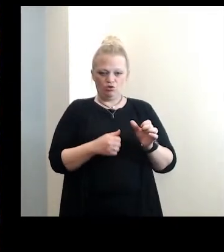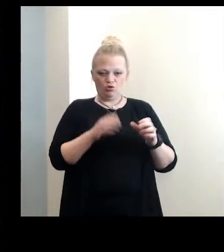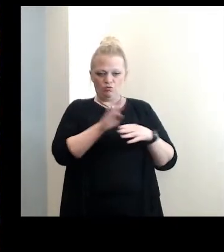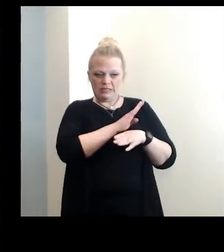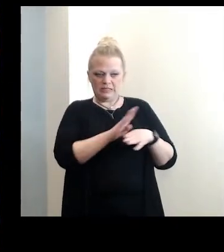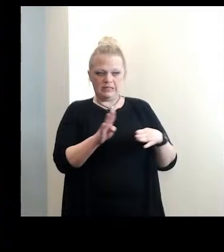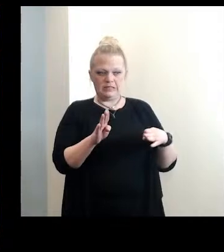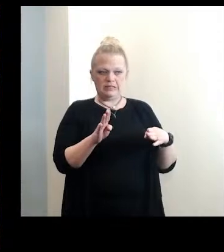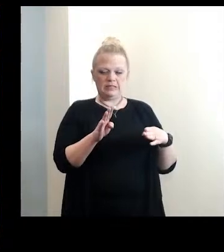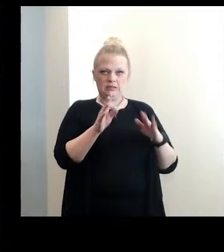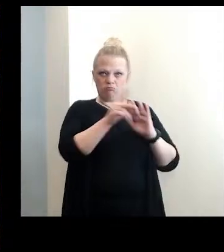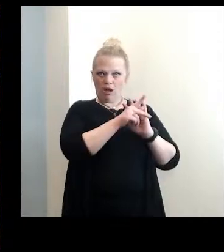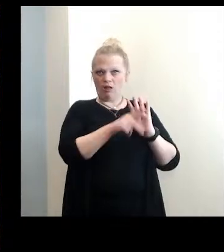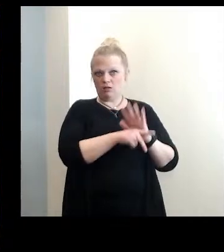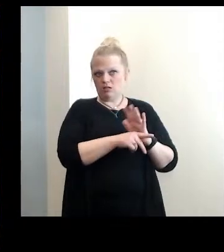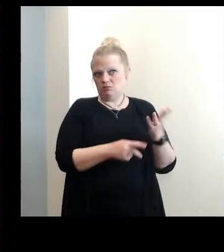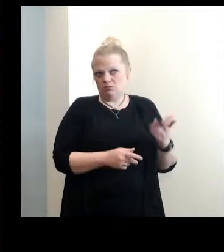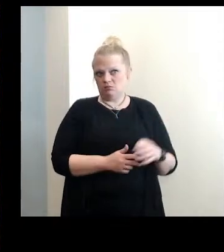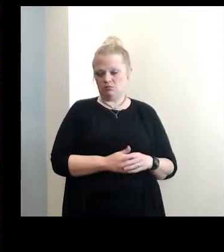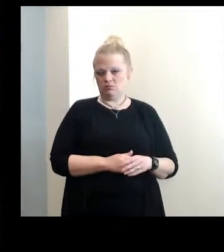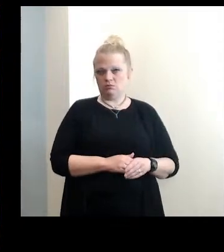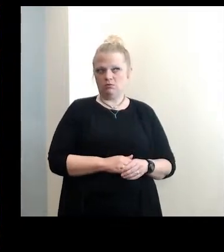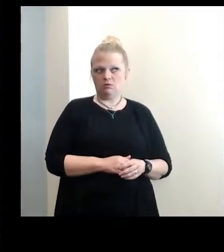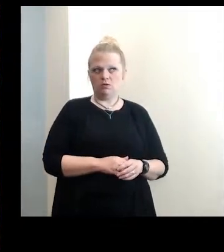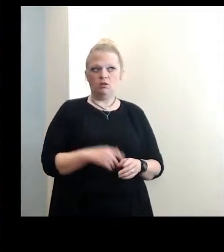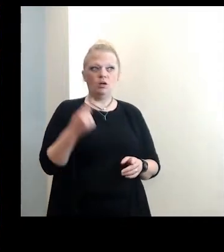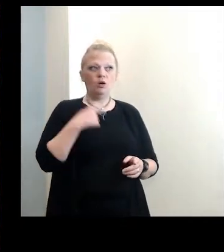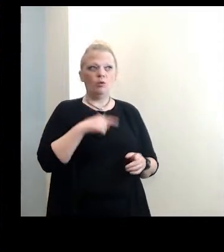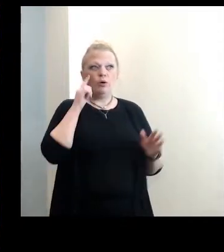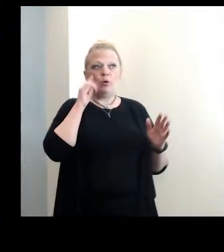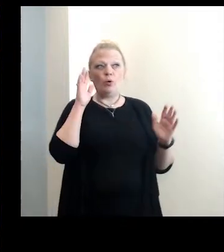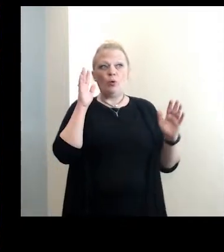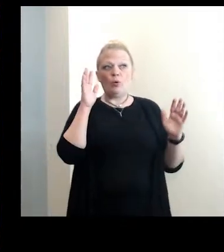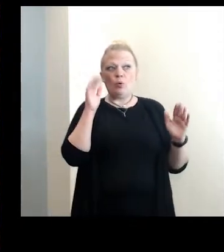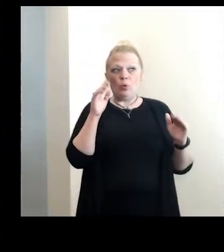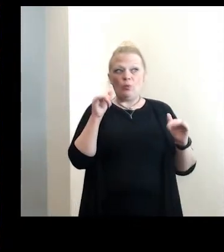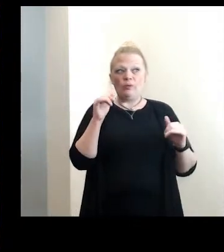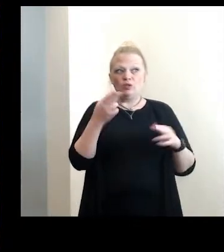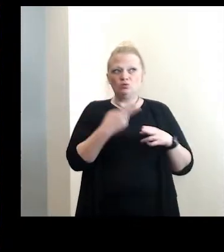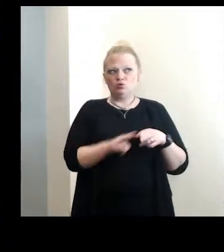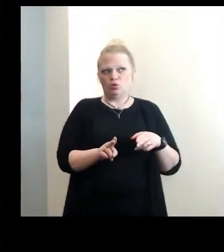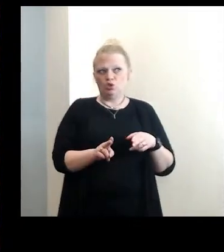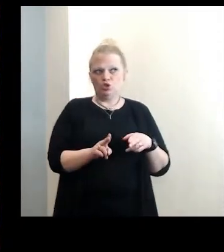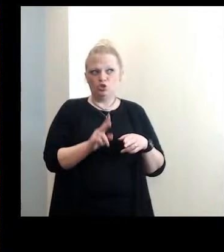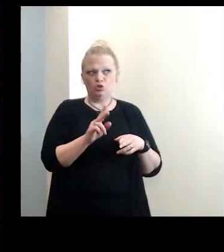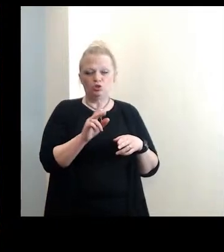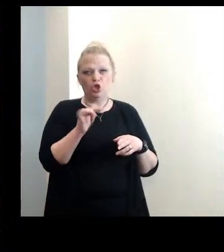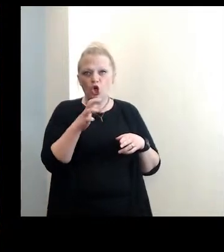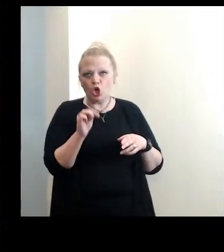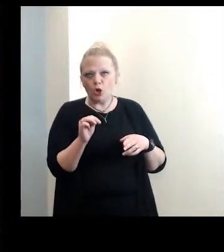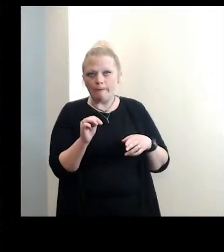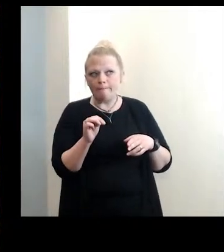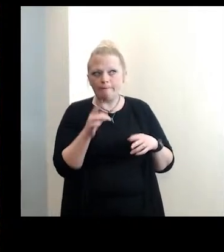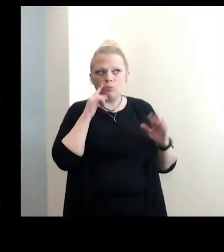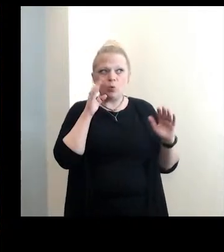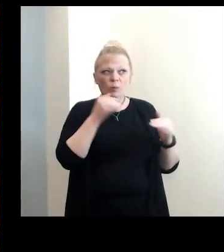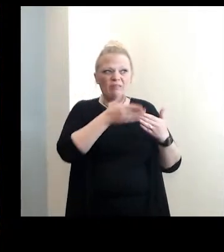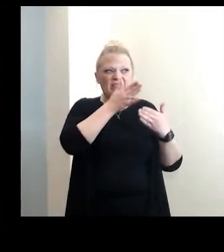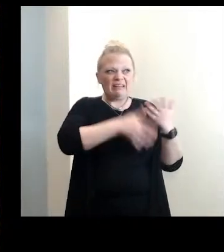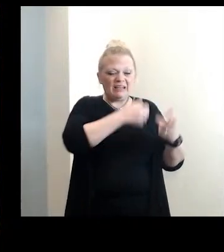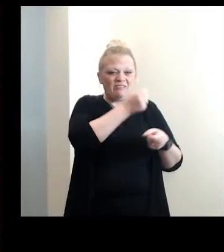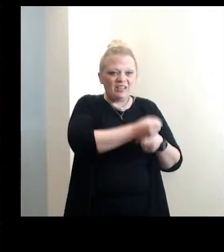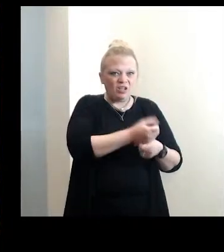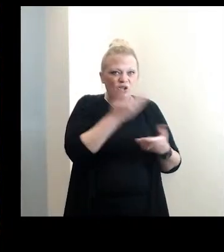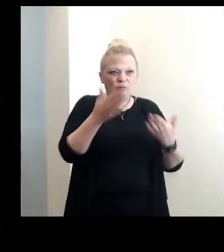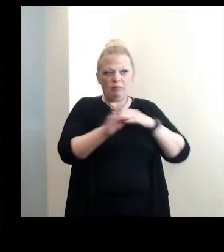or business's policies are. We're hoping that this is just short term. We're hoping that by the end of the year, maybe